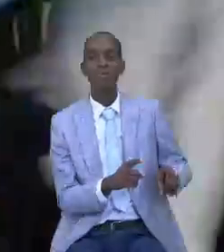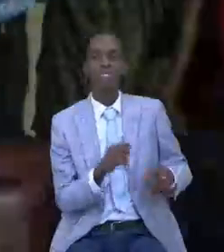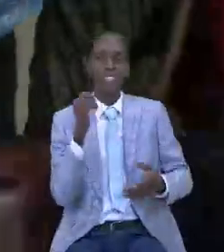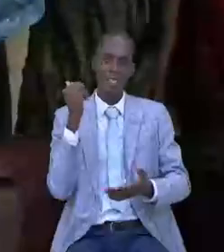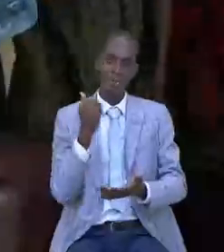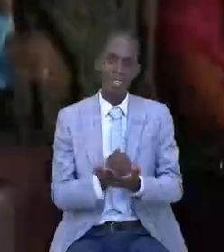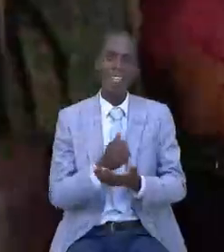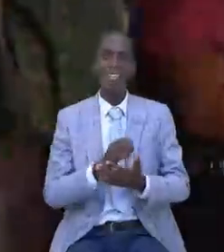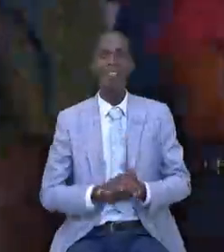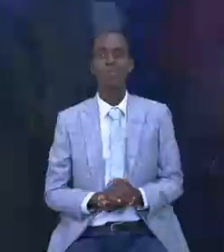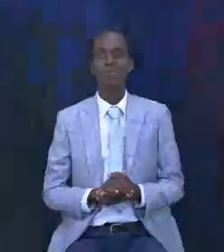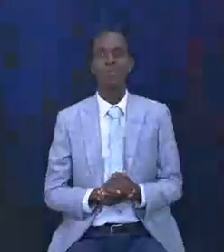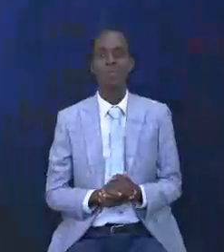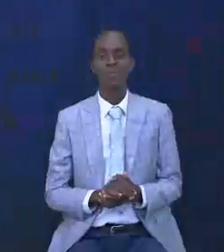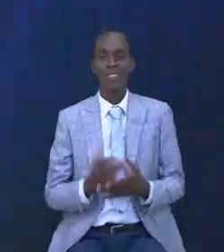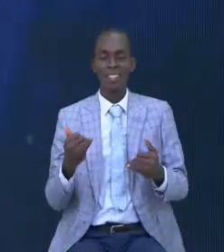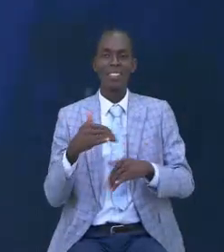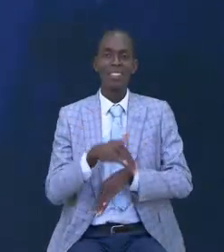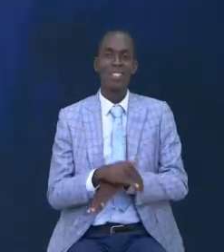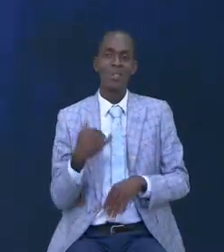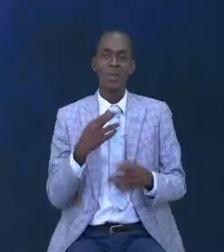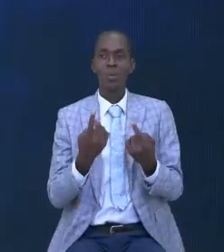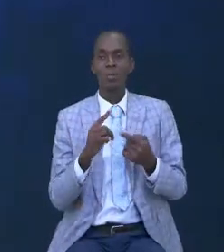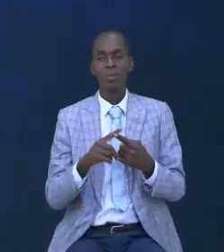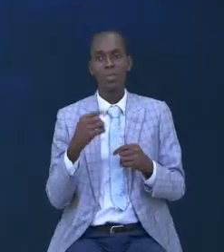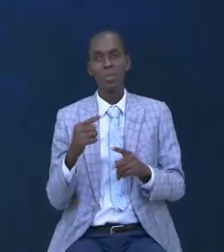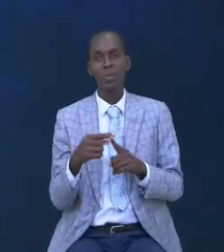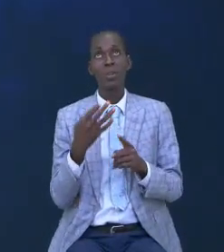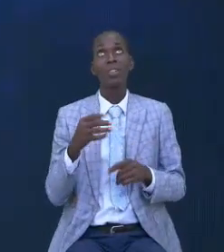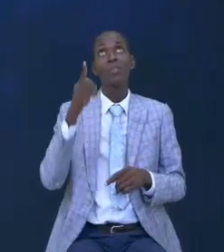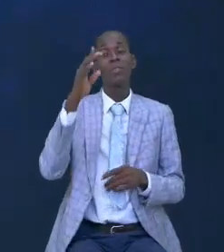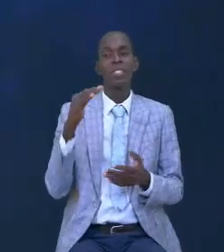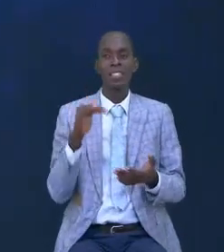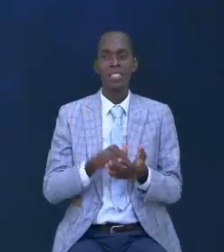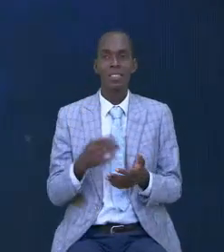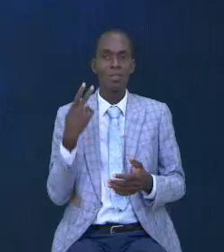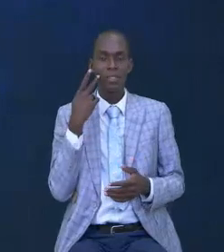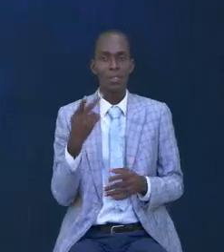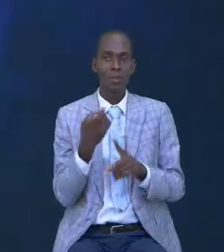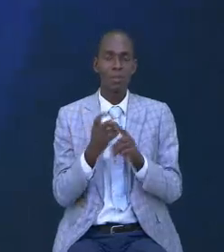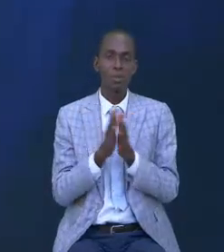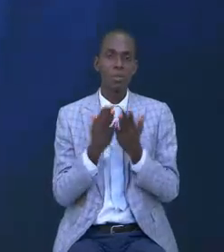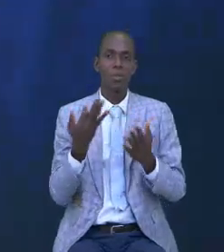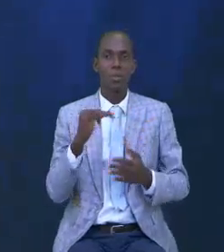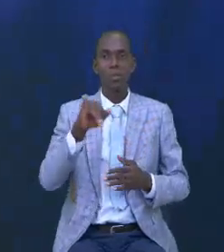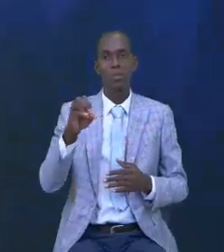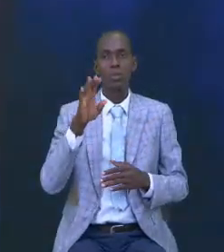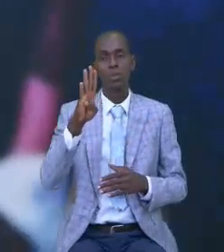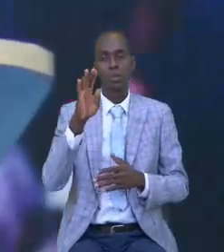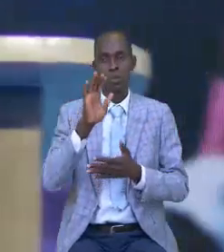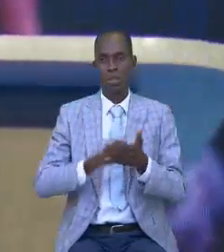Amen. Tonight we're coming to the word of God again. We're looking at Job chapter 5.